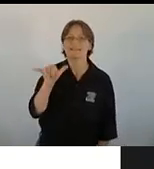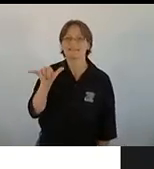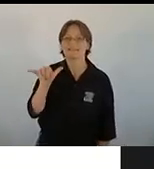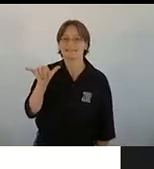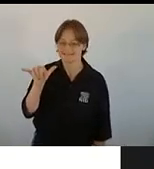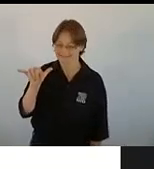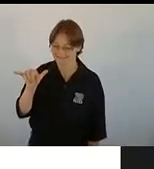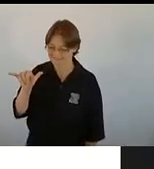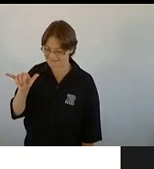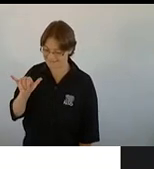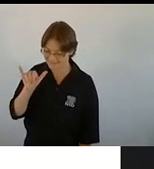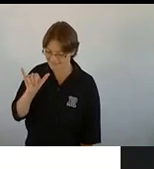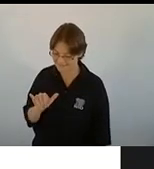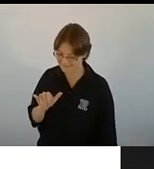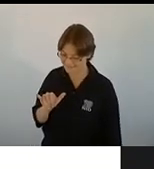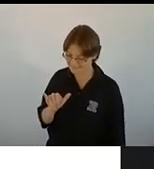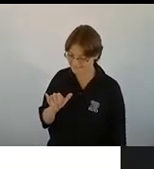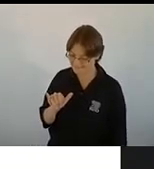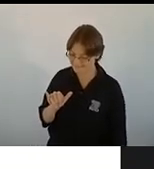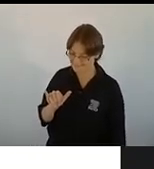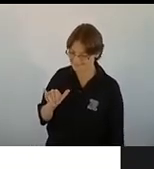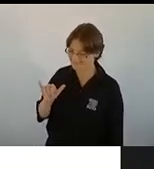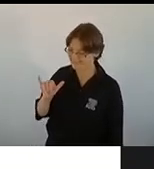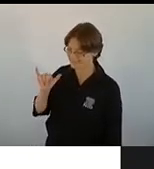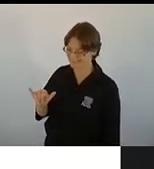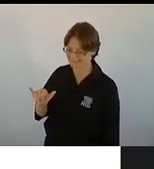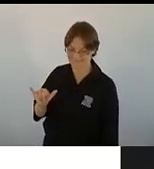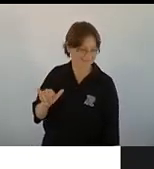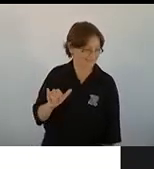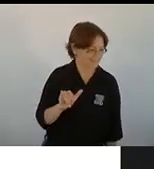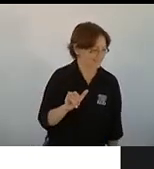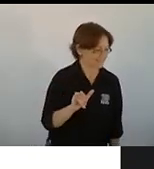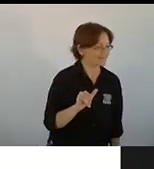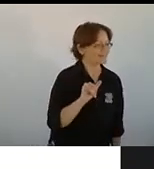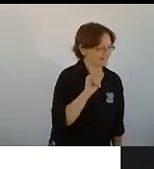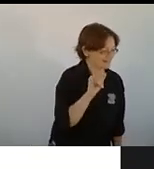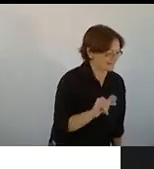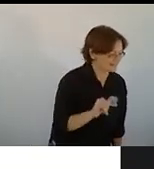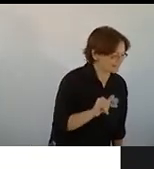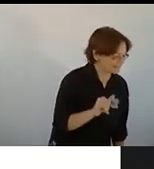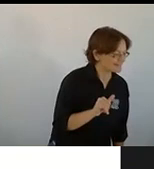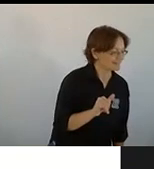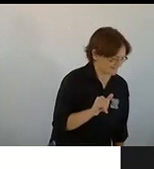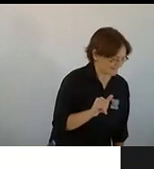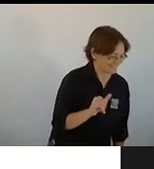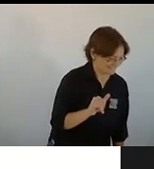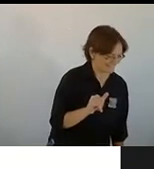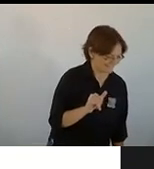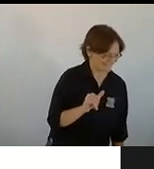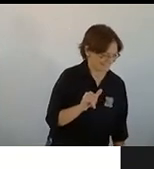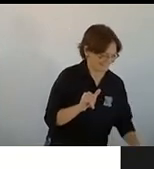variation, you see, her thumb was inside the fingers, where Simon was outside the fingers. Both are correct. The Y.